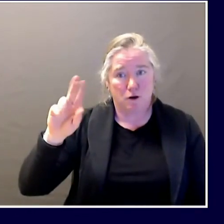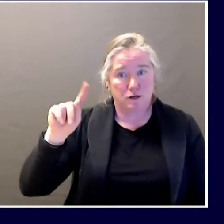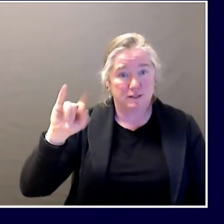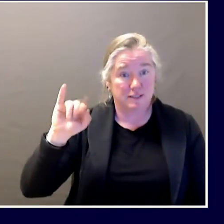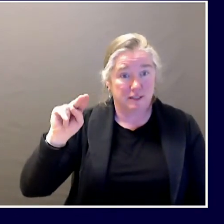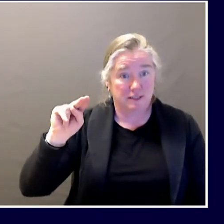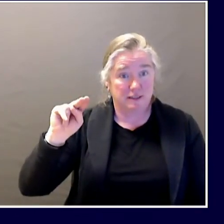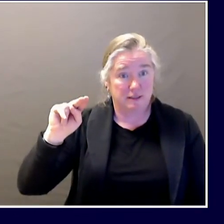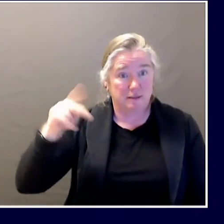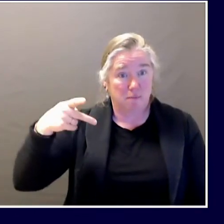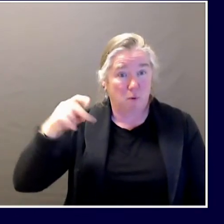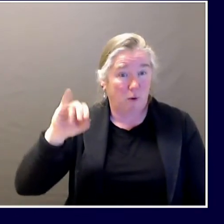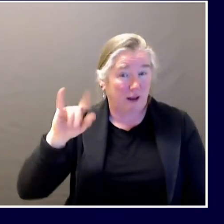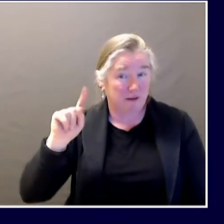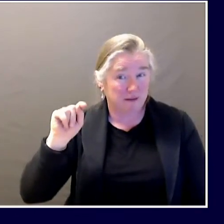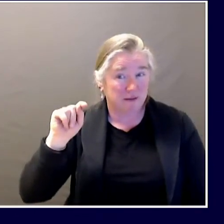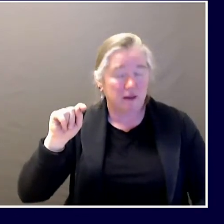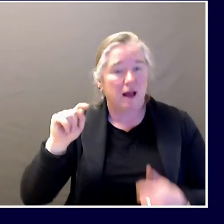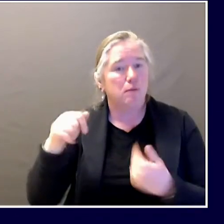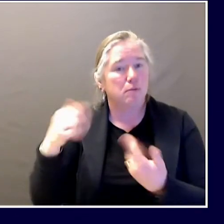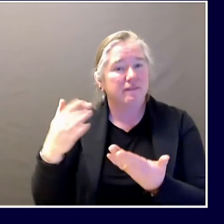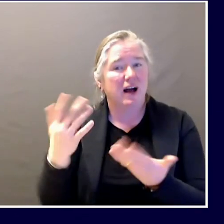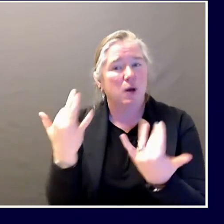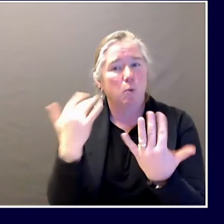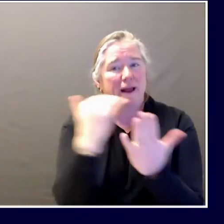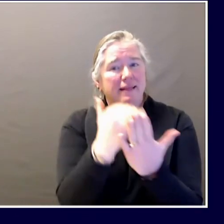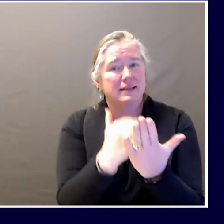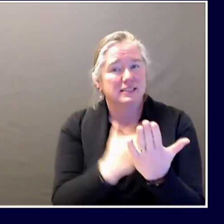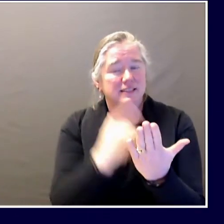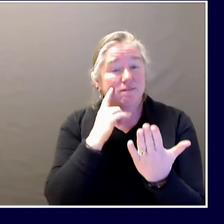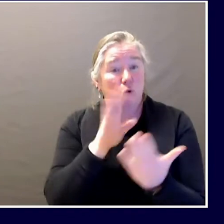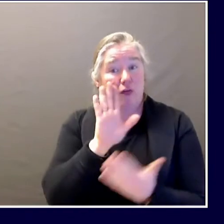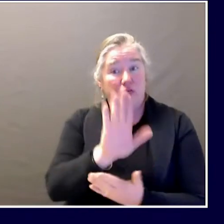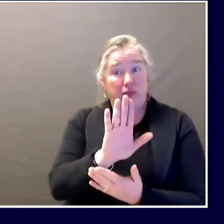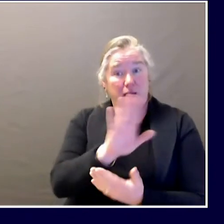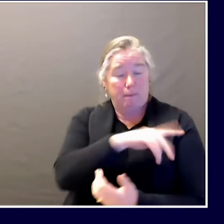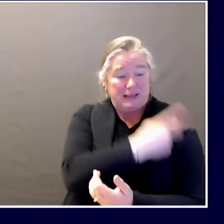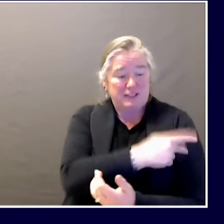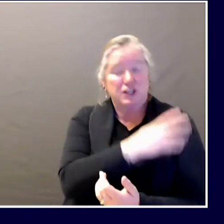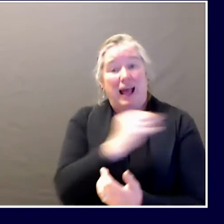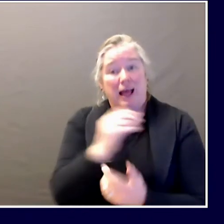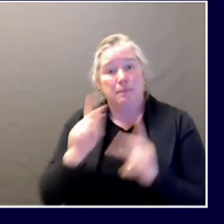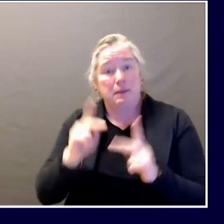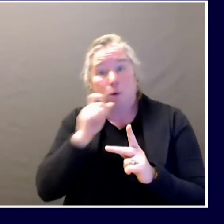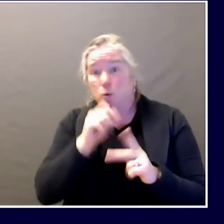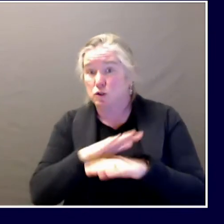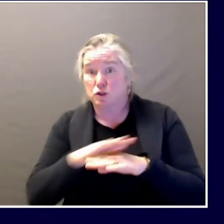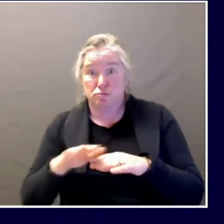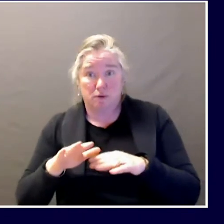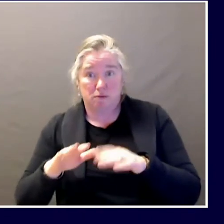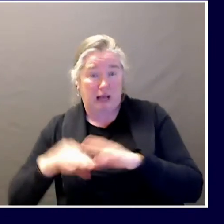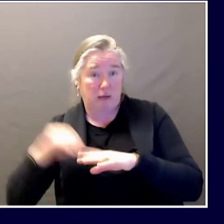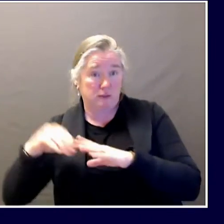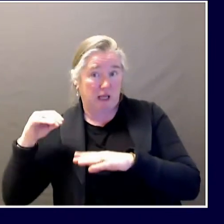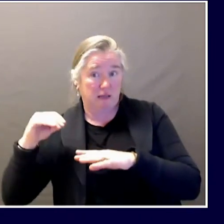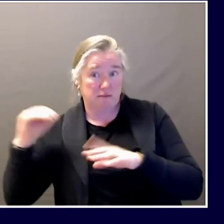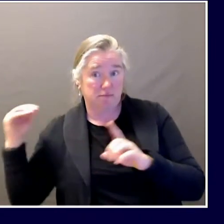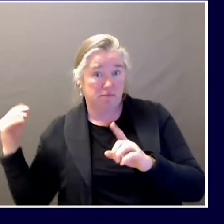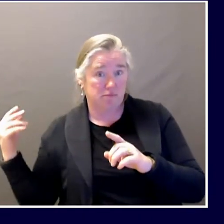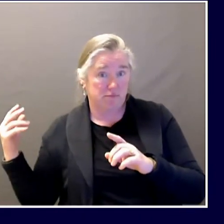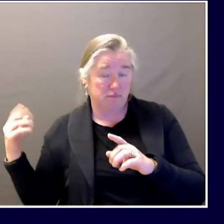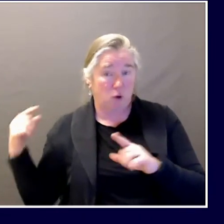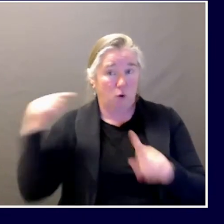lists for their patients, and also for people who are outside of their own network to get in line for the COVID